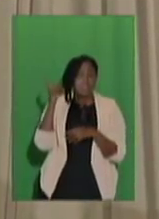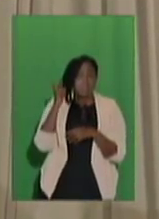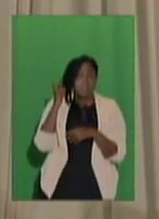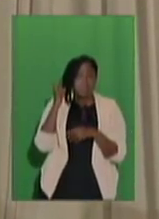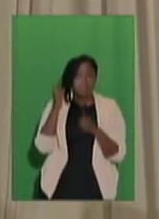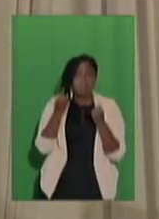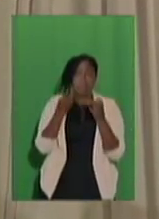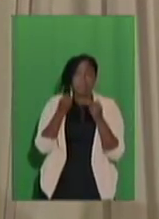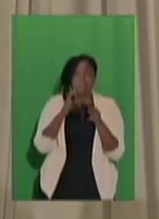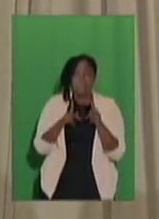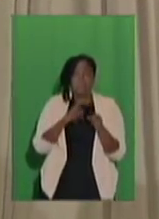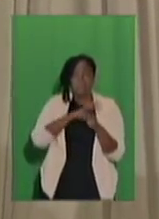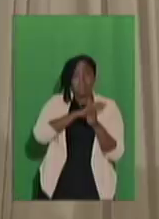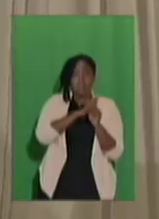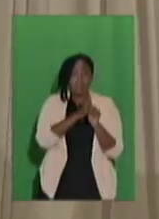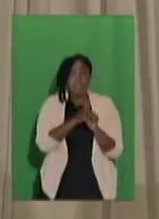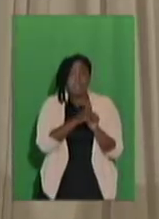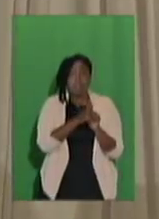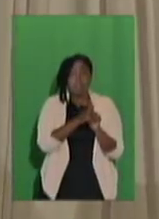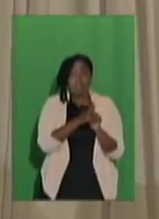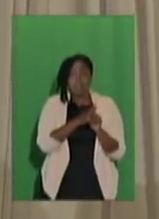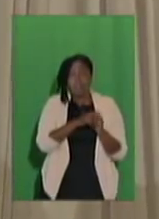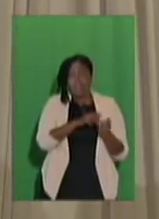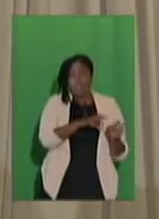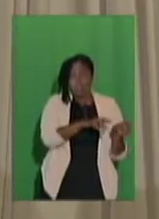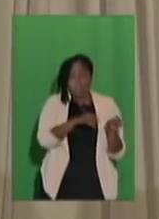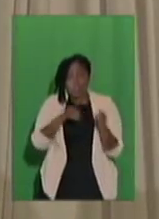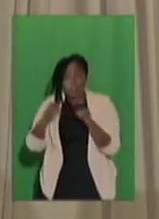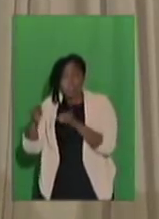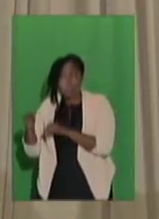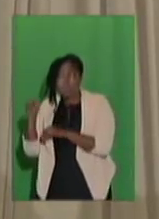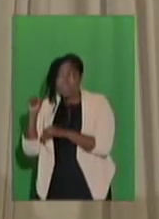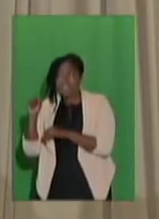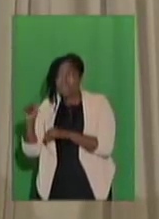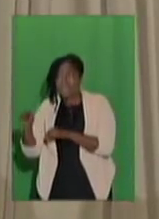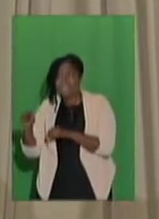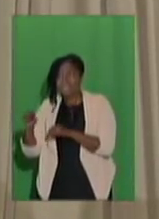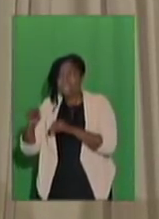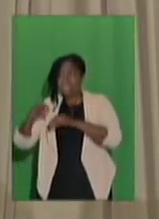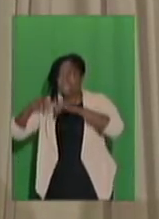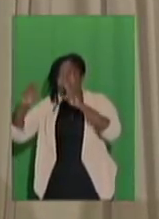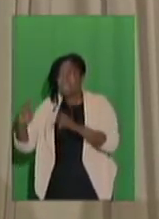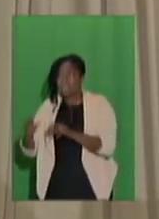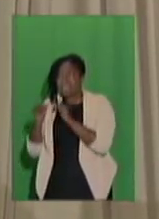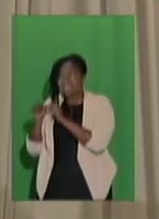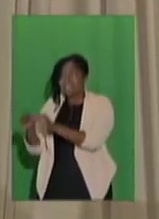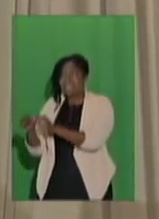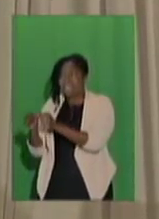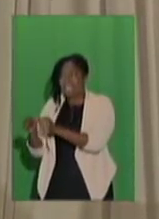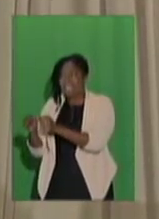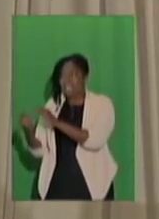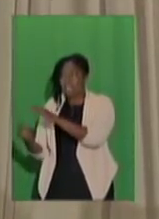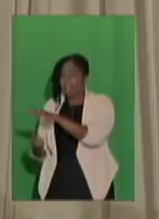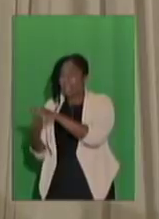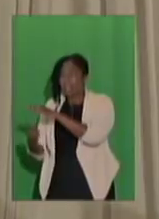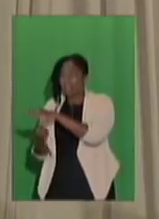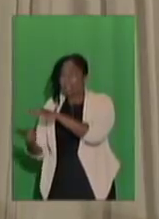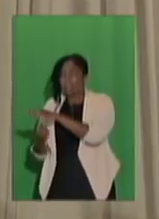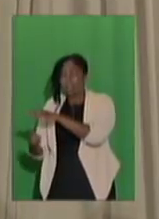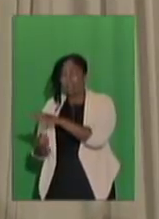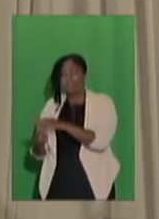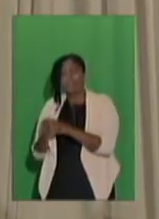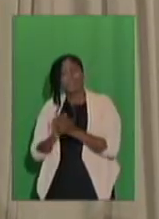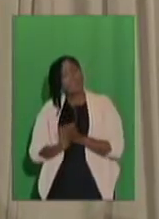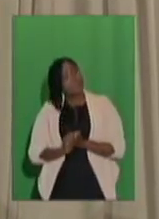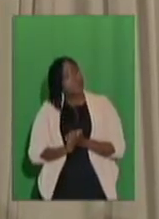many elderly in the area and the houses are close together. They also said that Ministry of Health officials alerted them